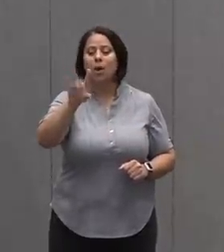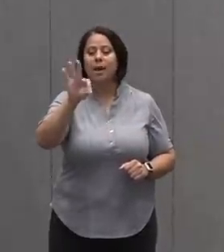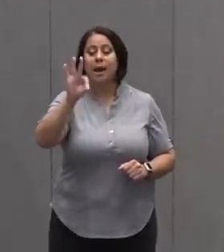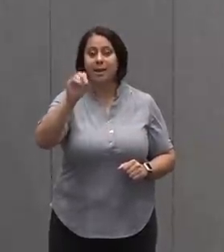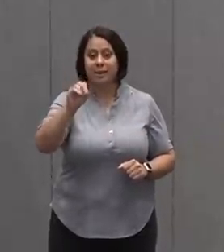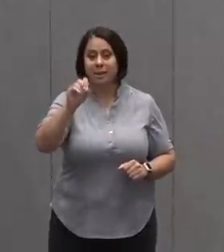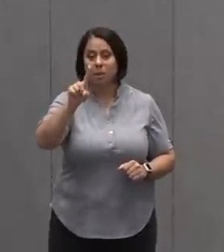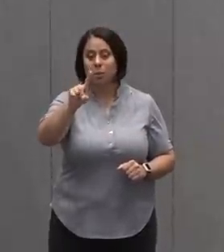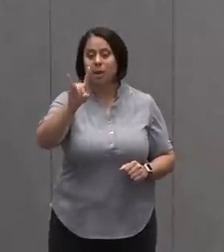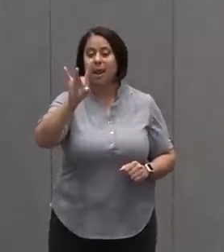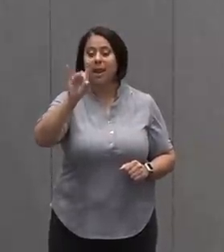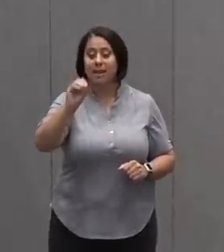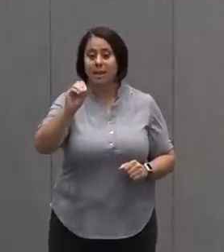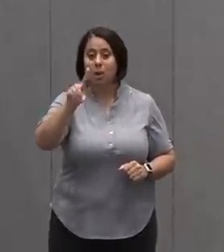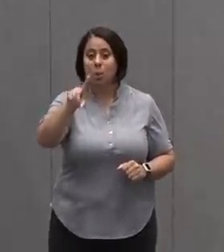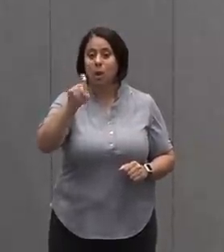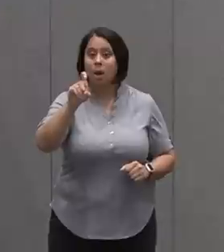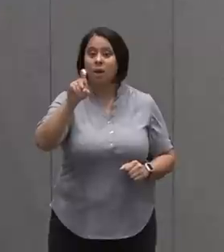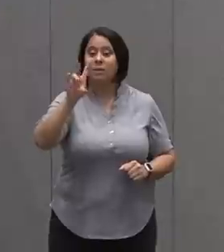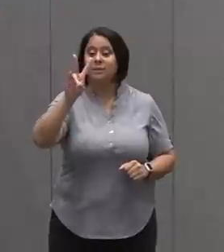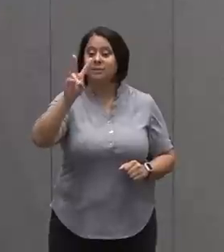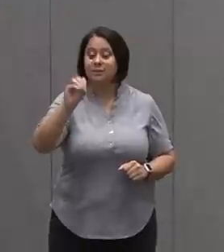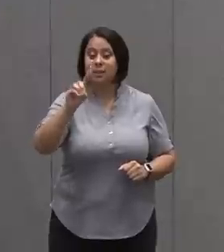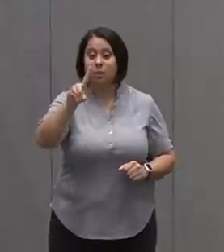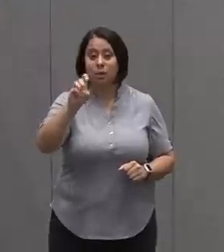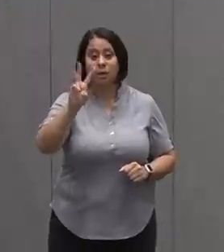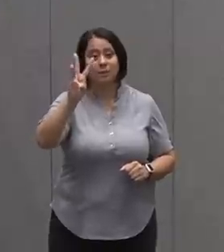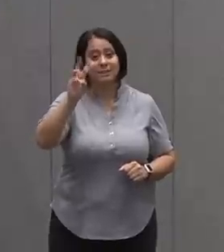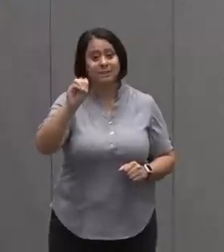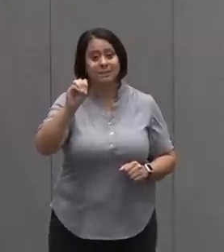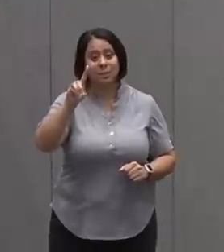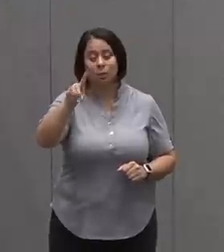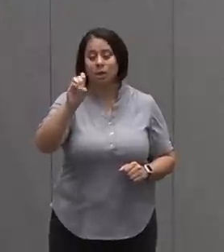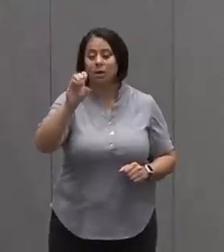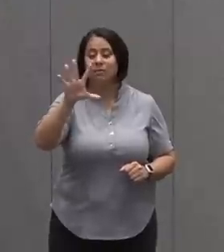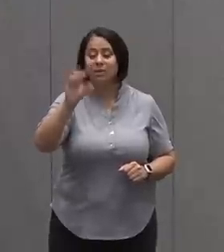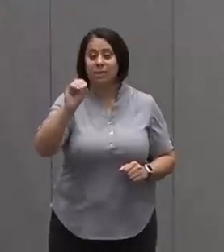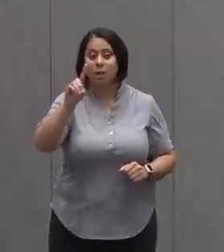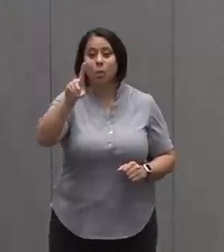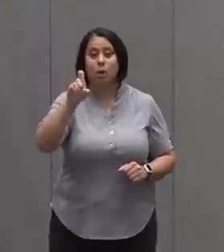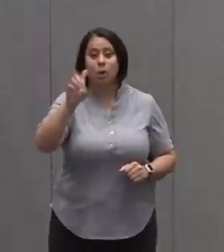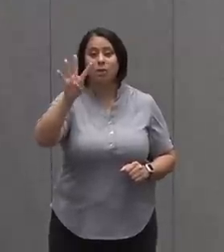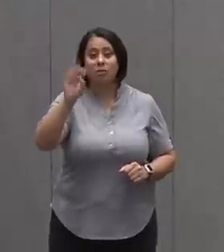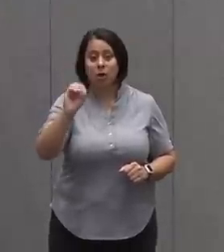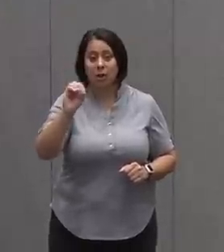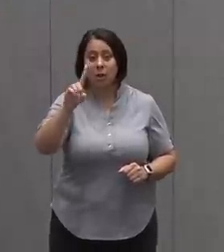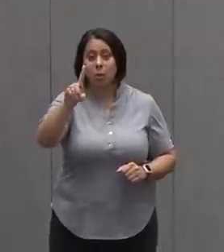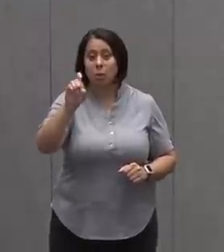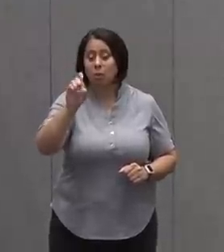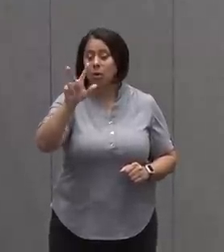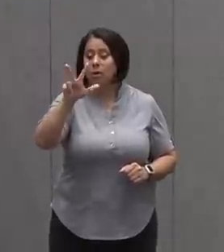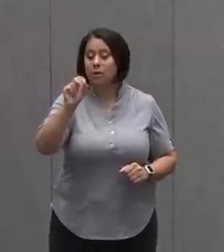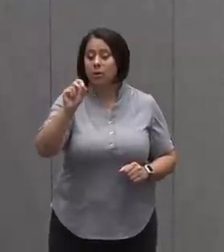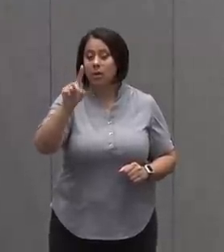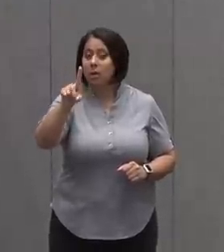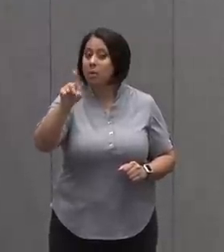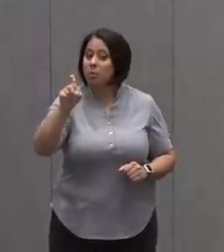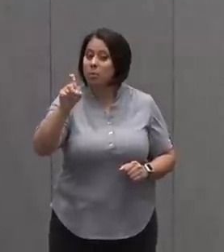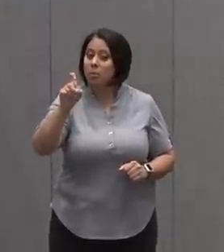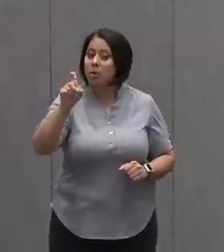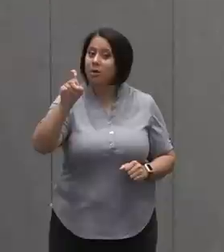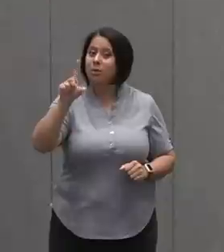190, 180, 170, 160, 150, 140,